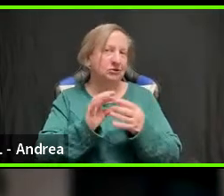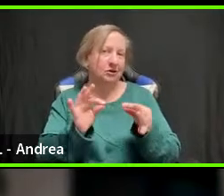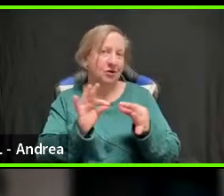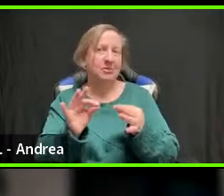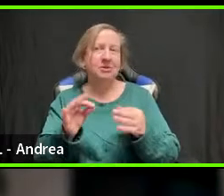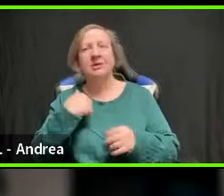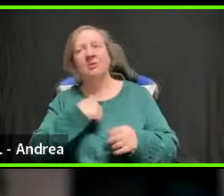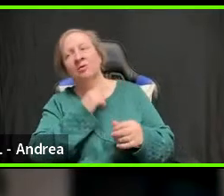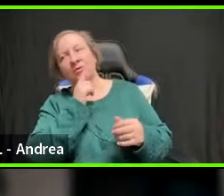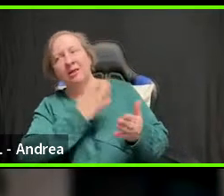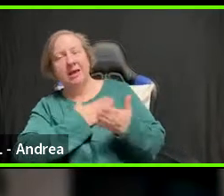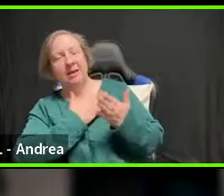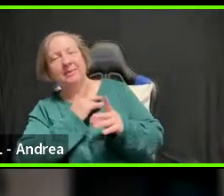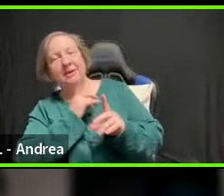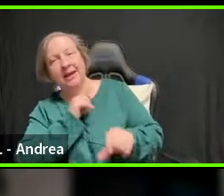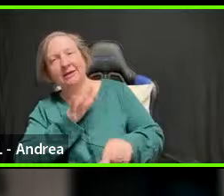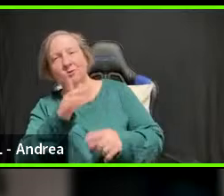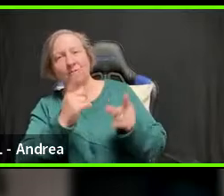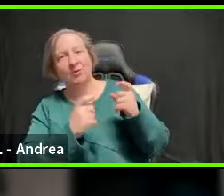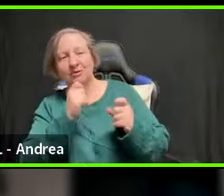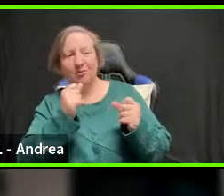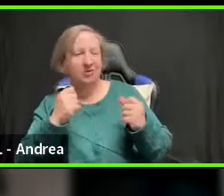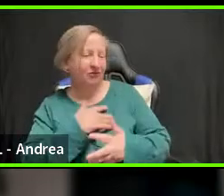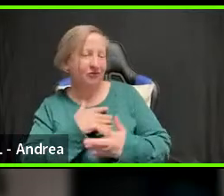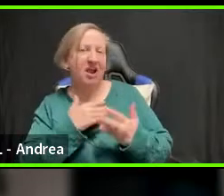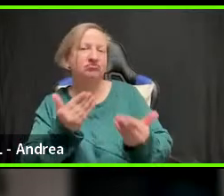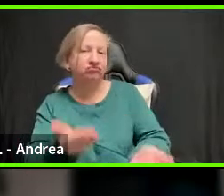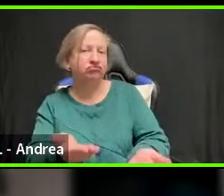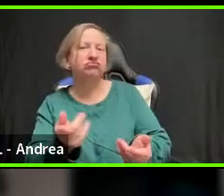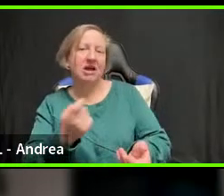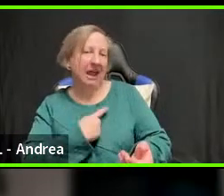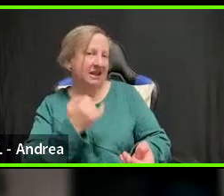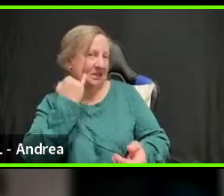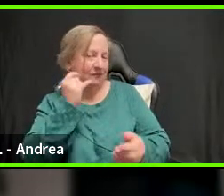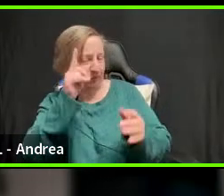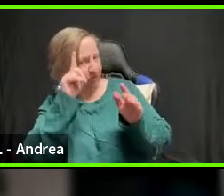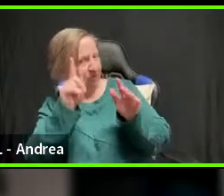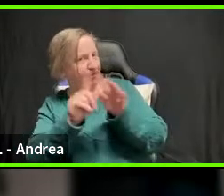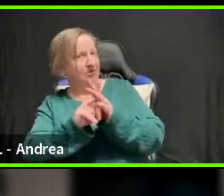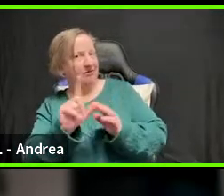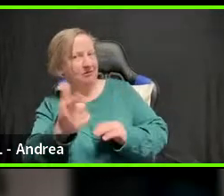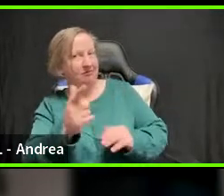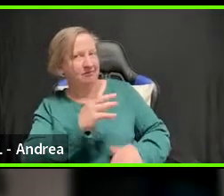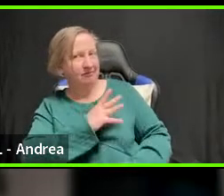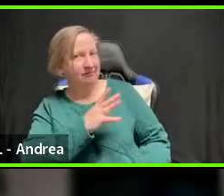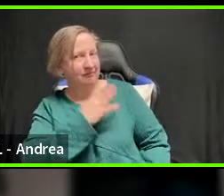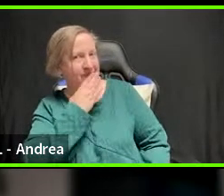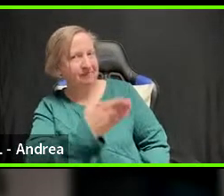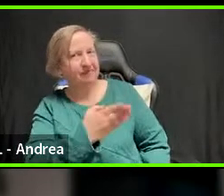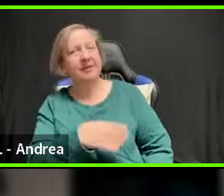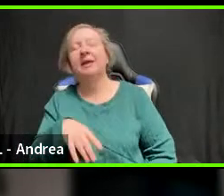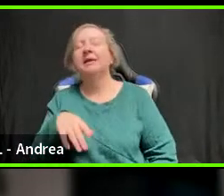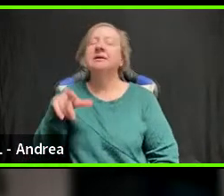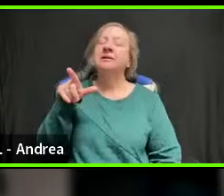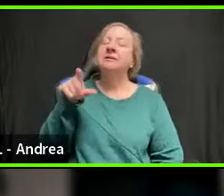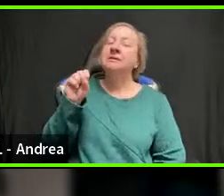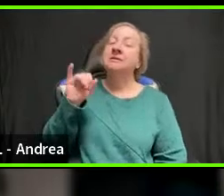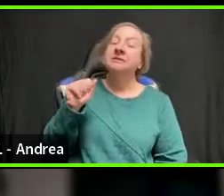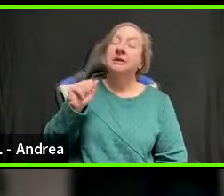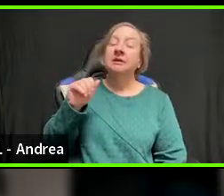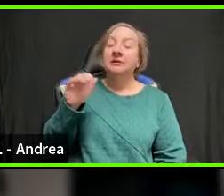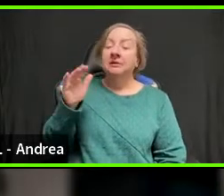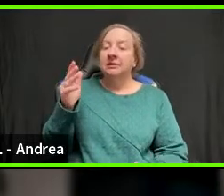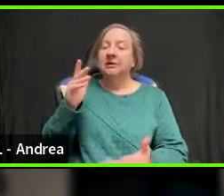really happy to answer those questions. So don't be afraid to ask them if you think of them later. Thank you. It also helps us to see